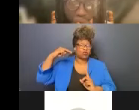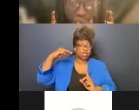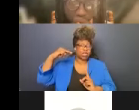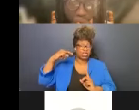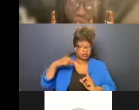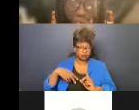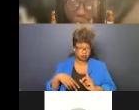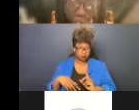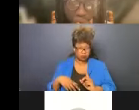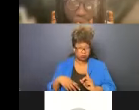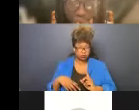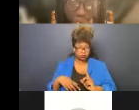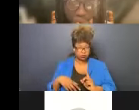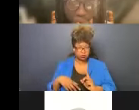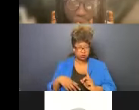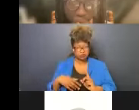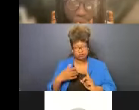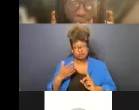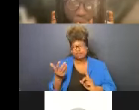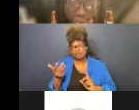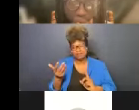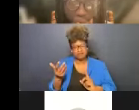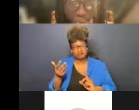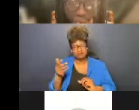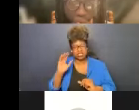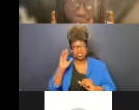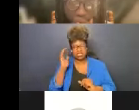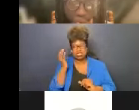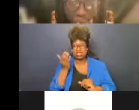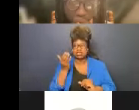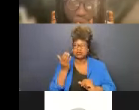but, it just seems to,